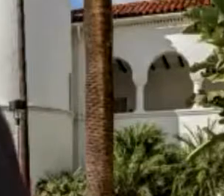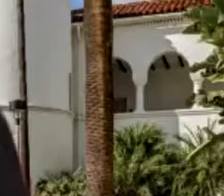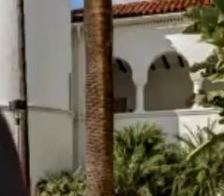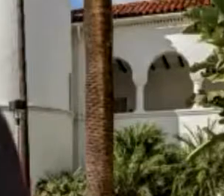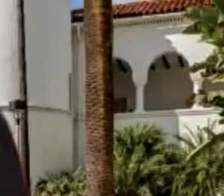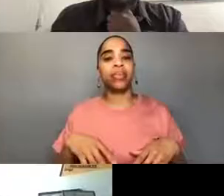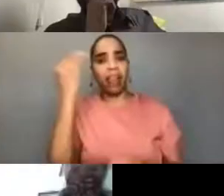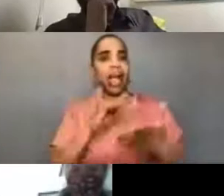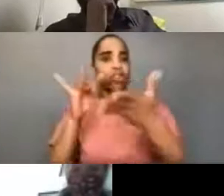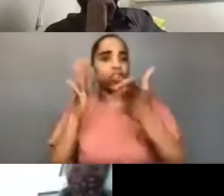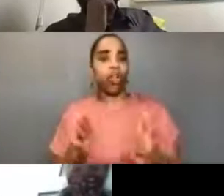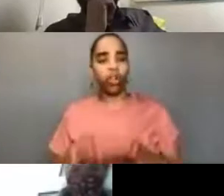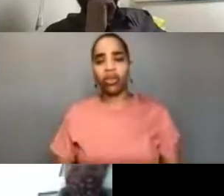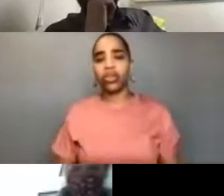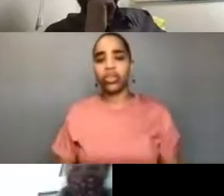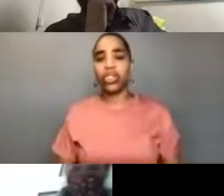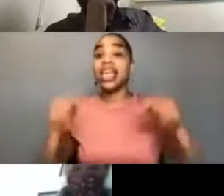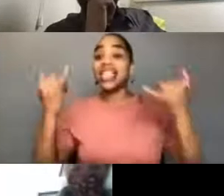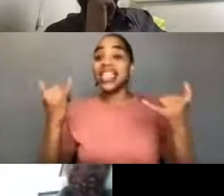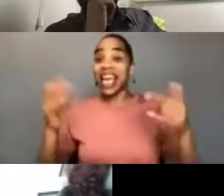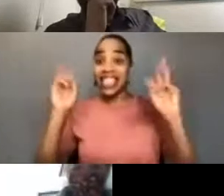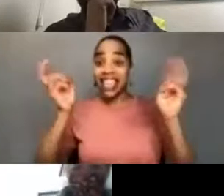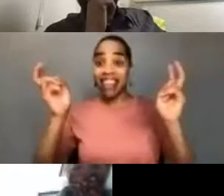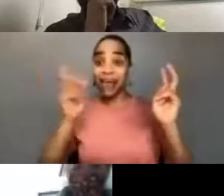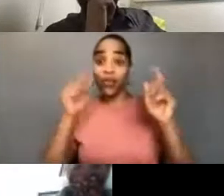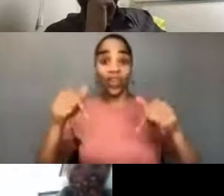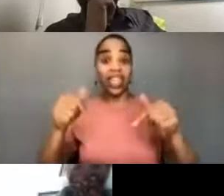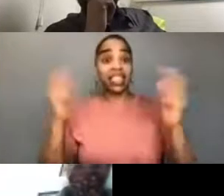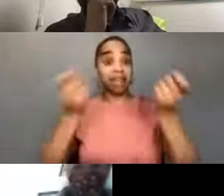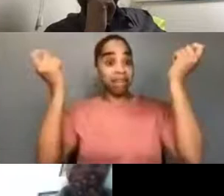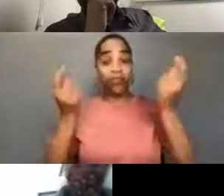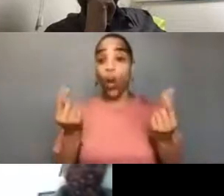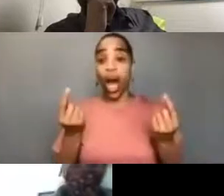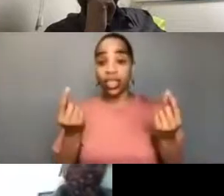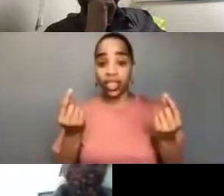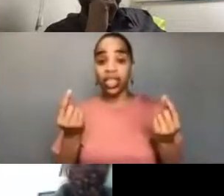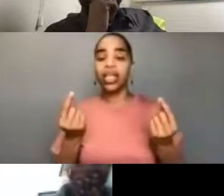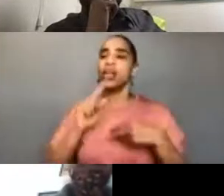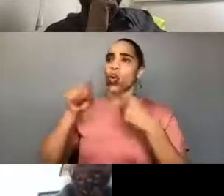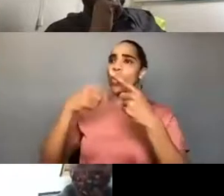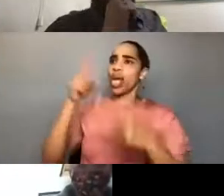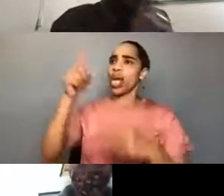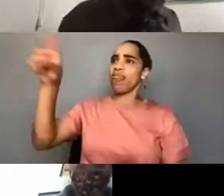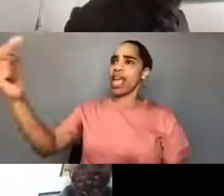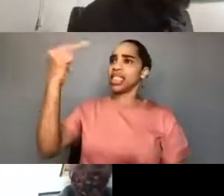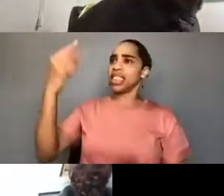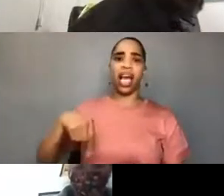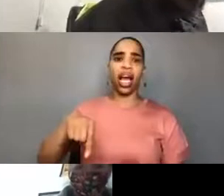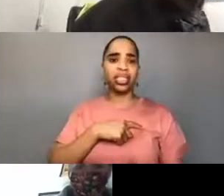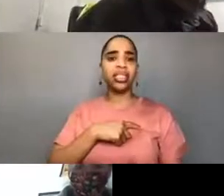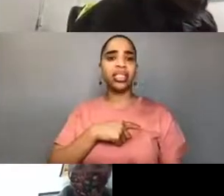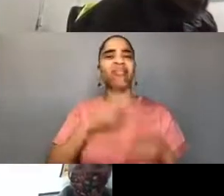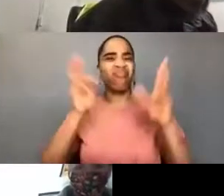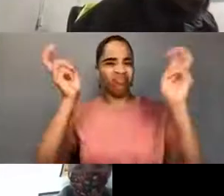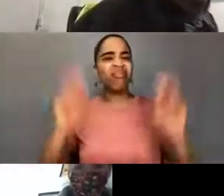Black scholars. The theme of today's symposium is When They See Us. As you may